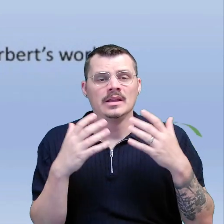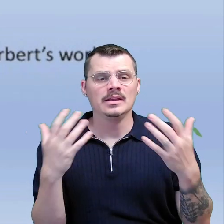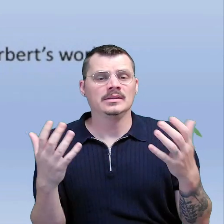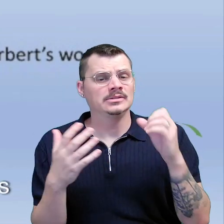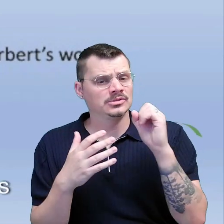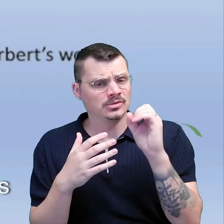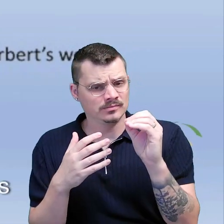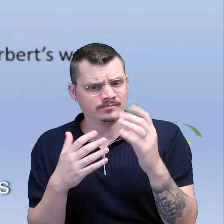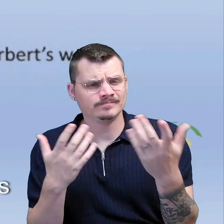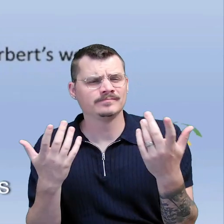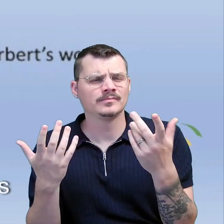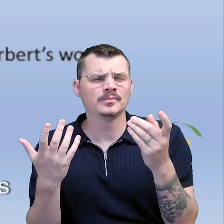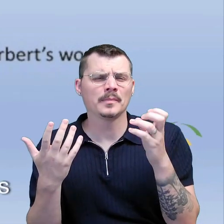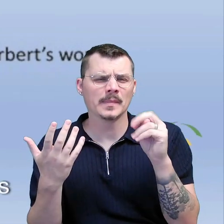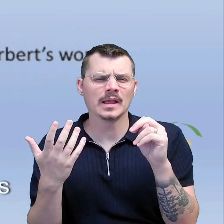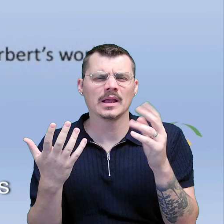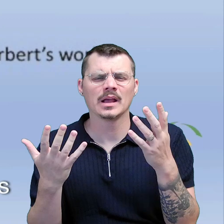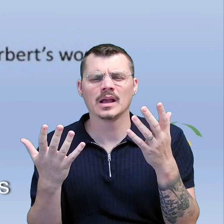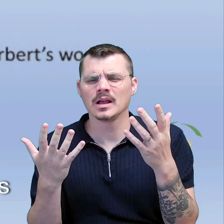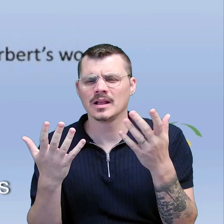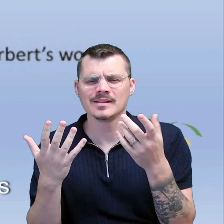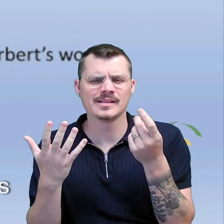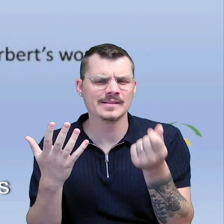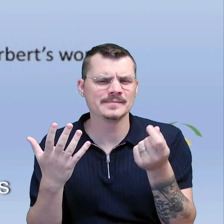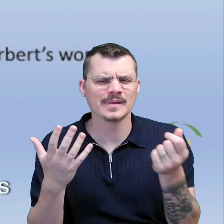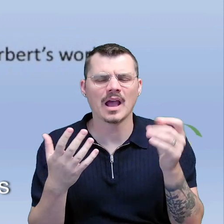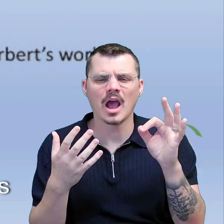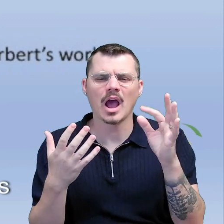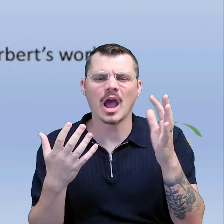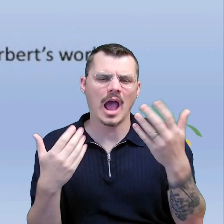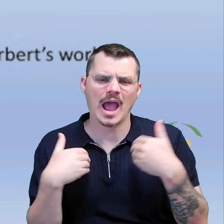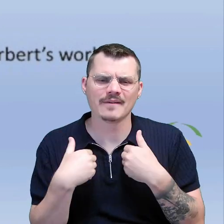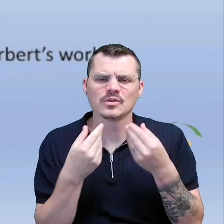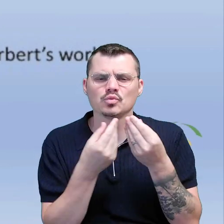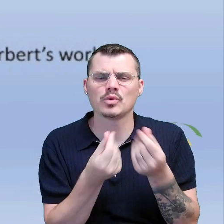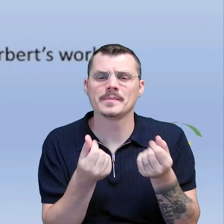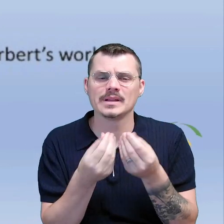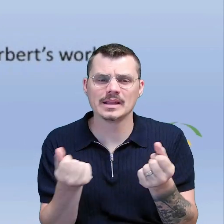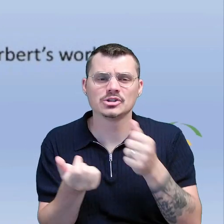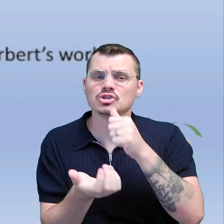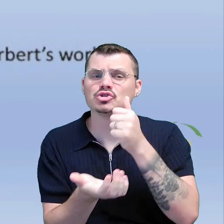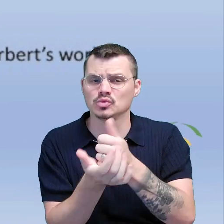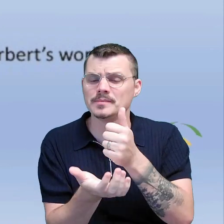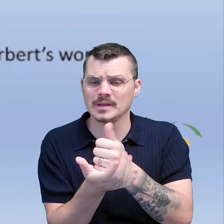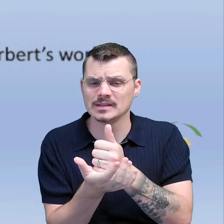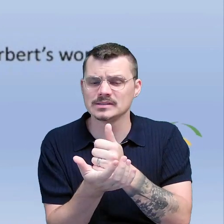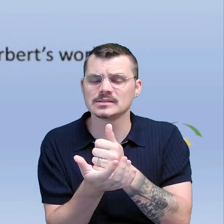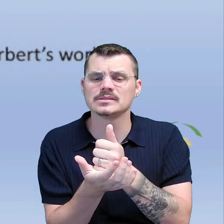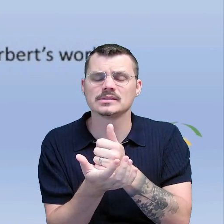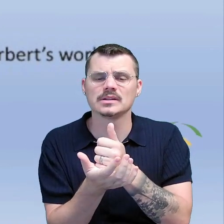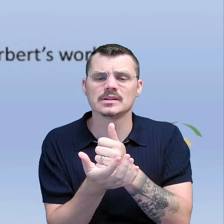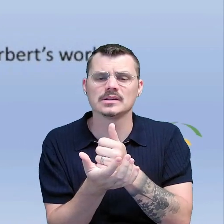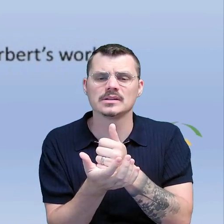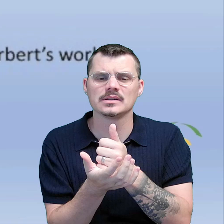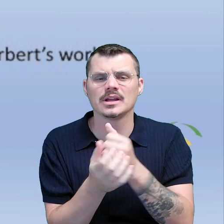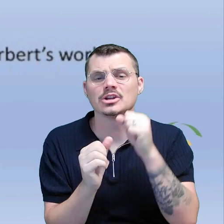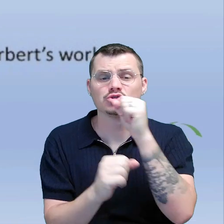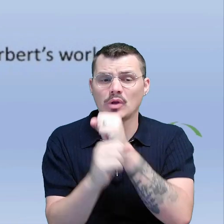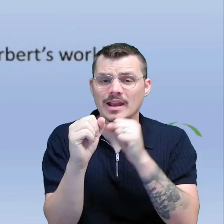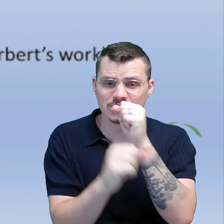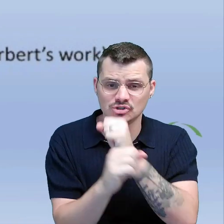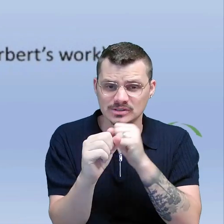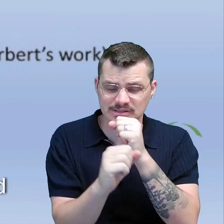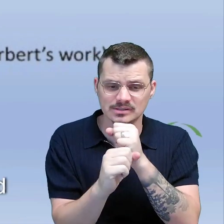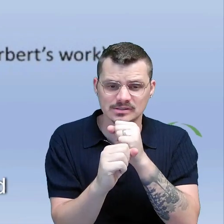So there's been bits and pieces of remedies and treatments and